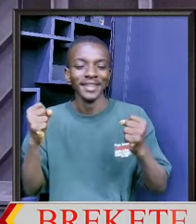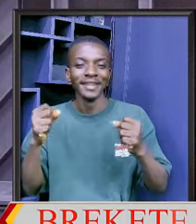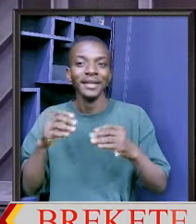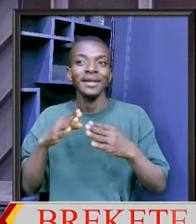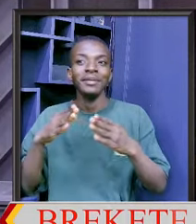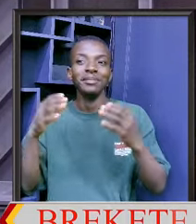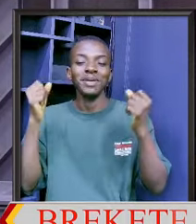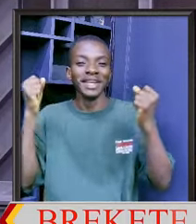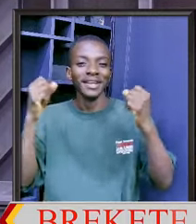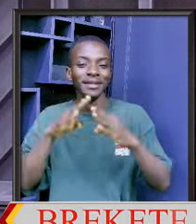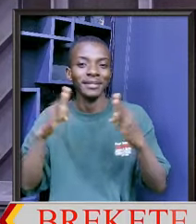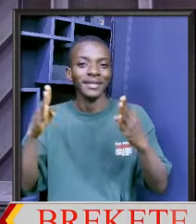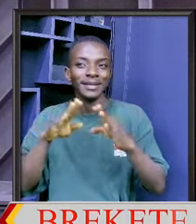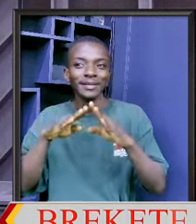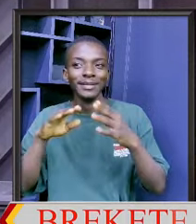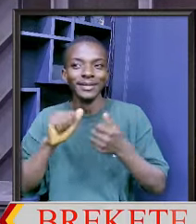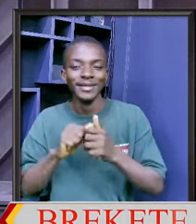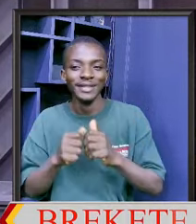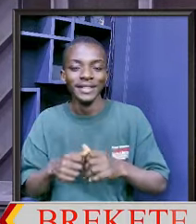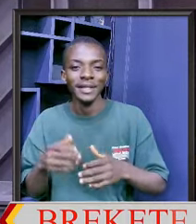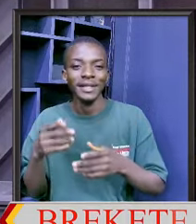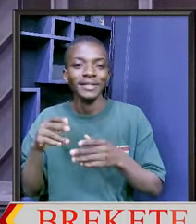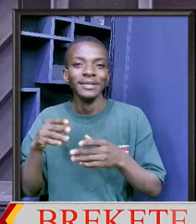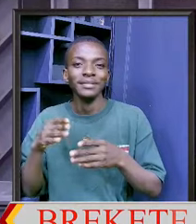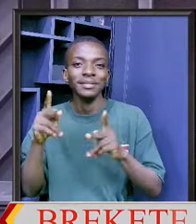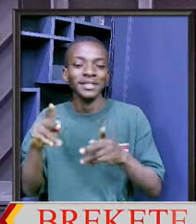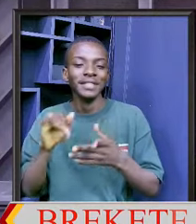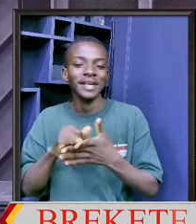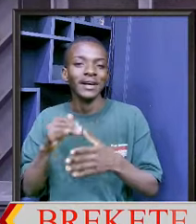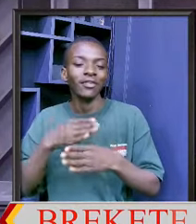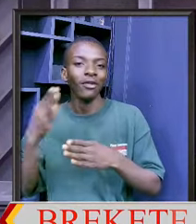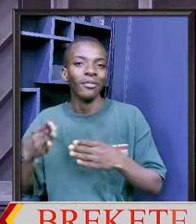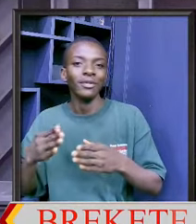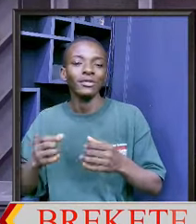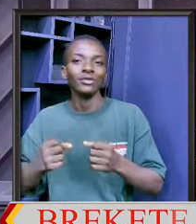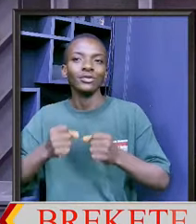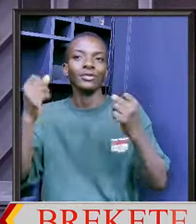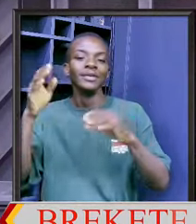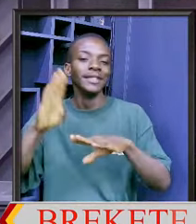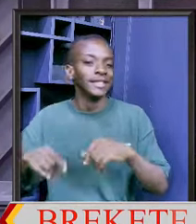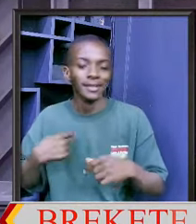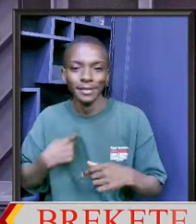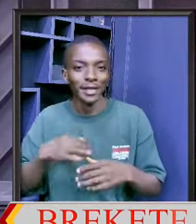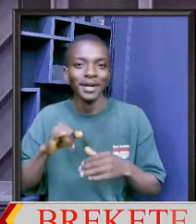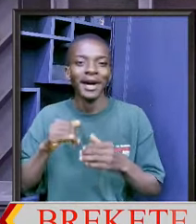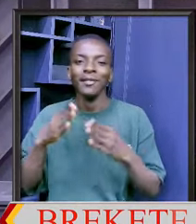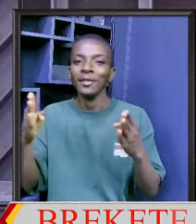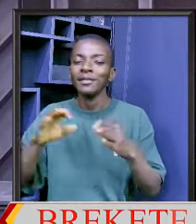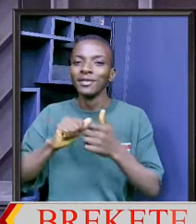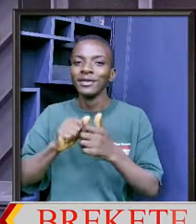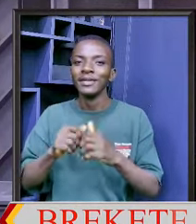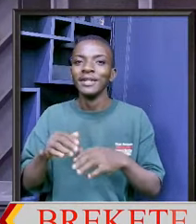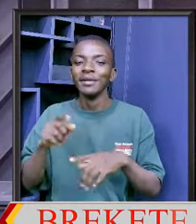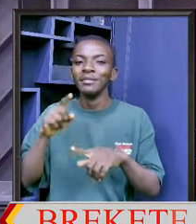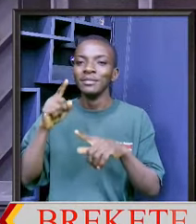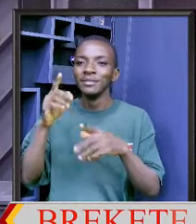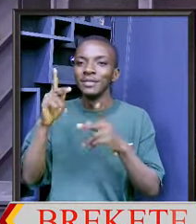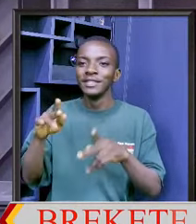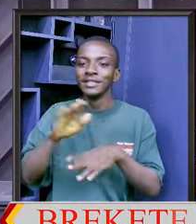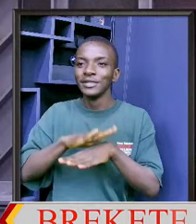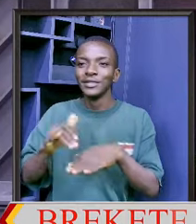you have big problem. Percy, we get two legs. He tall, pass me. You get big problem. Percy, we no get